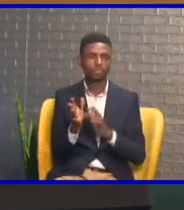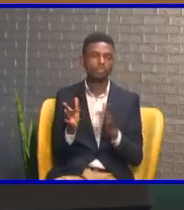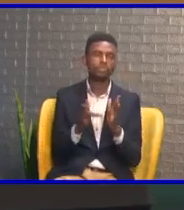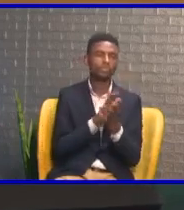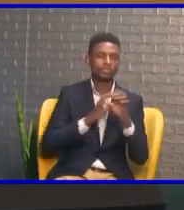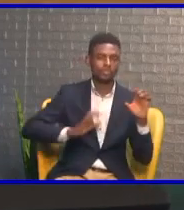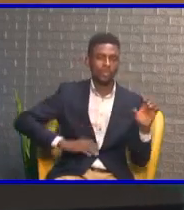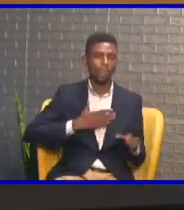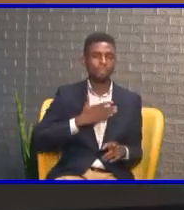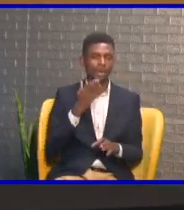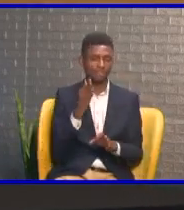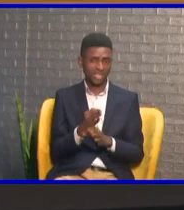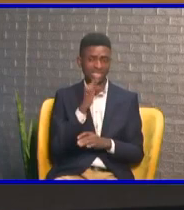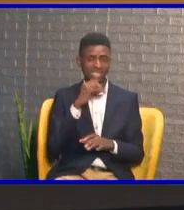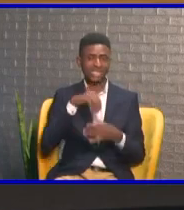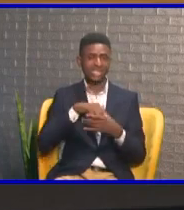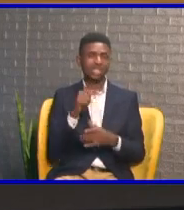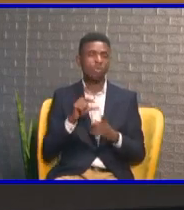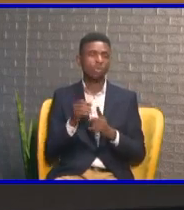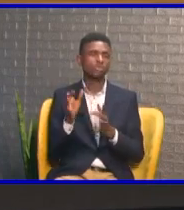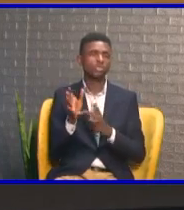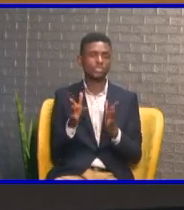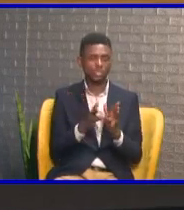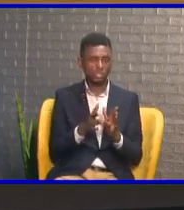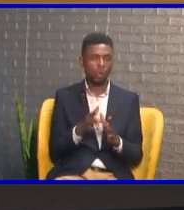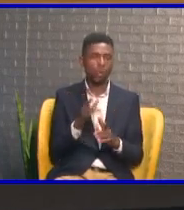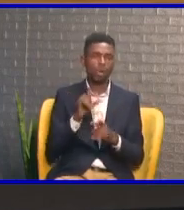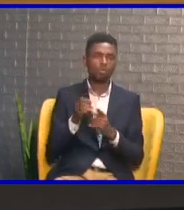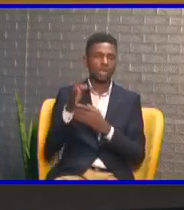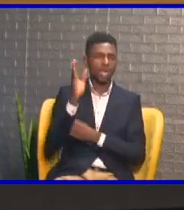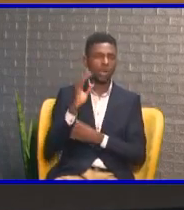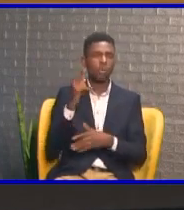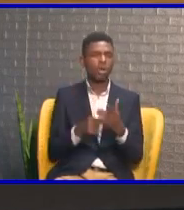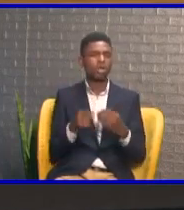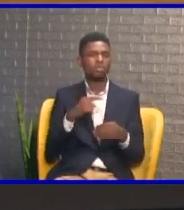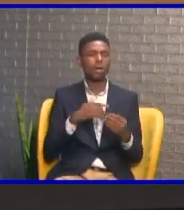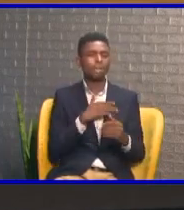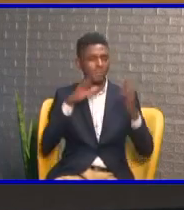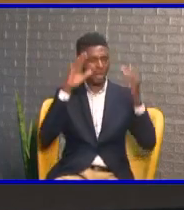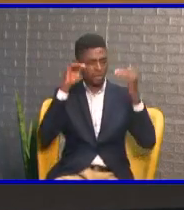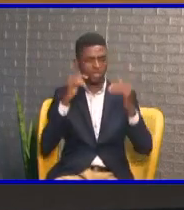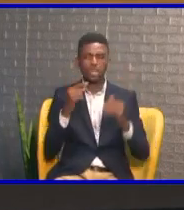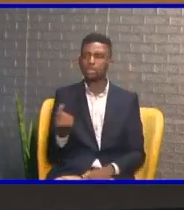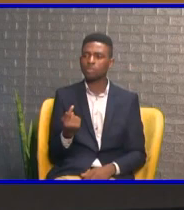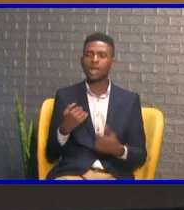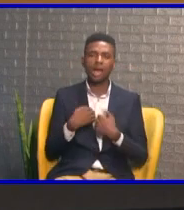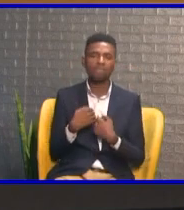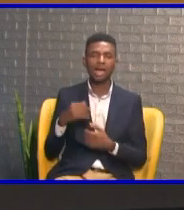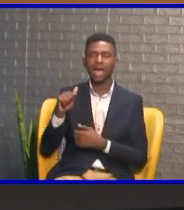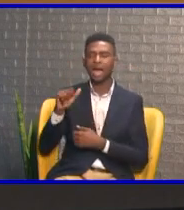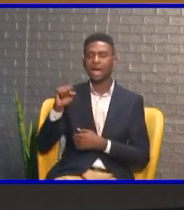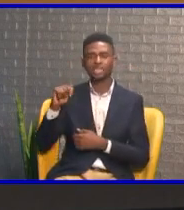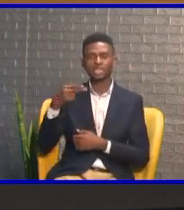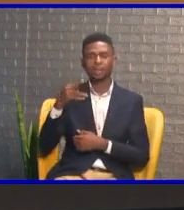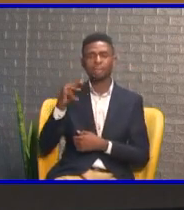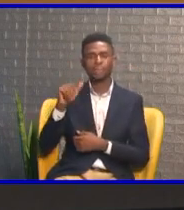is in the word of God. What about my hope? Well, everybody's different. Somebody has asthma. Another person has migraine. Somebody else